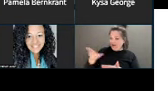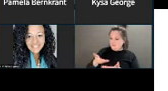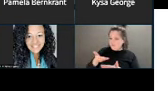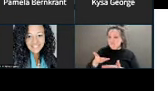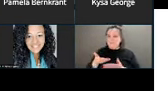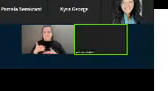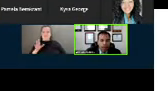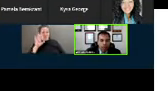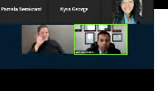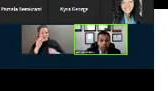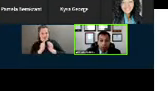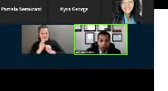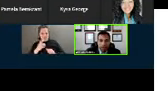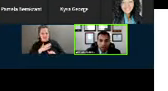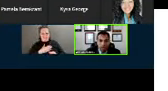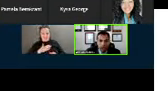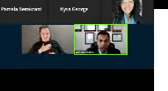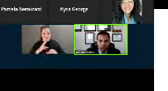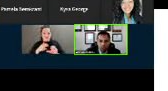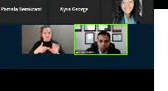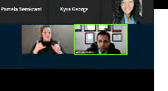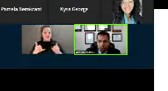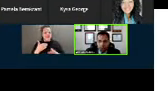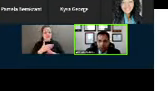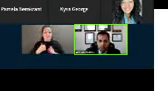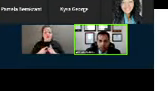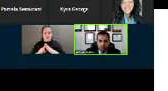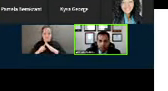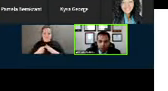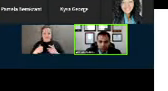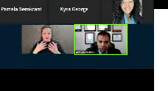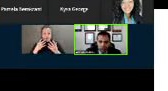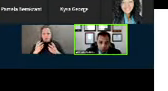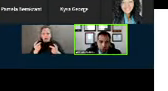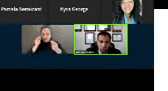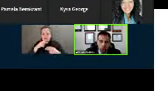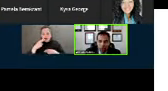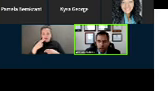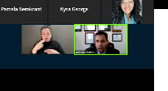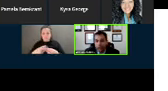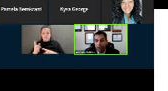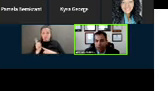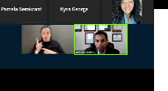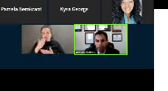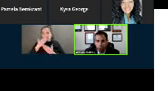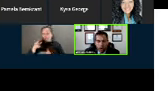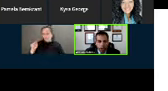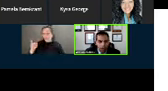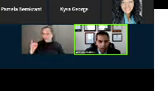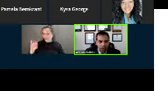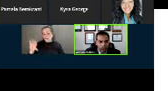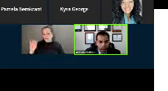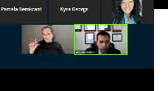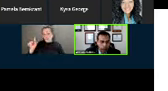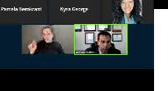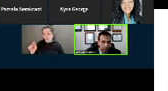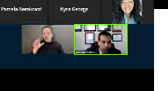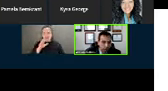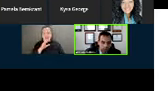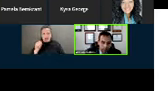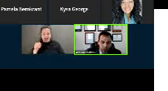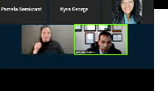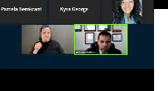a pleasure to join you today. Before I begin, I just want to take a quick moment just to thank you, Nicole, and the team for coordinating this event and